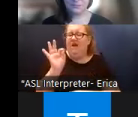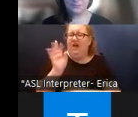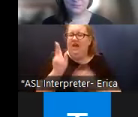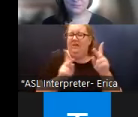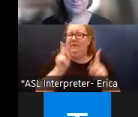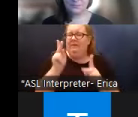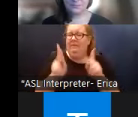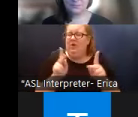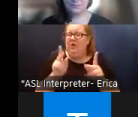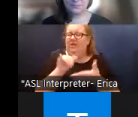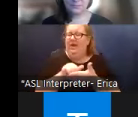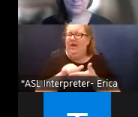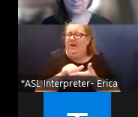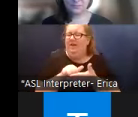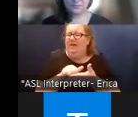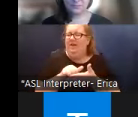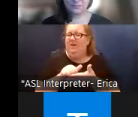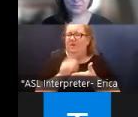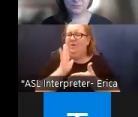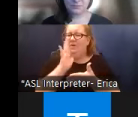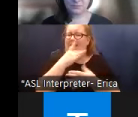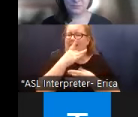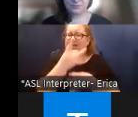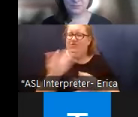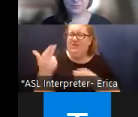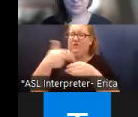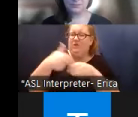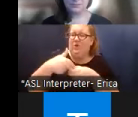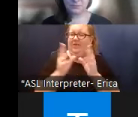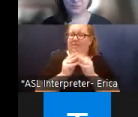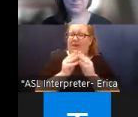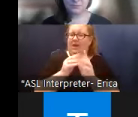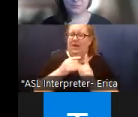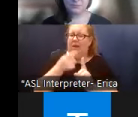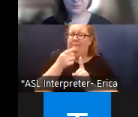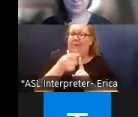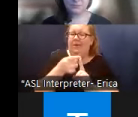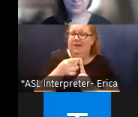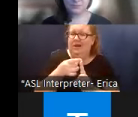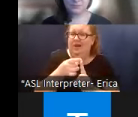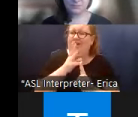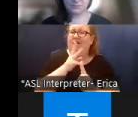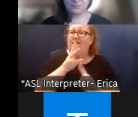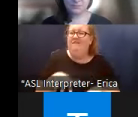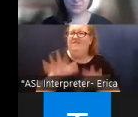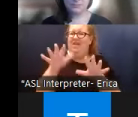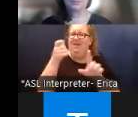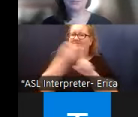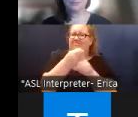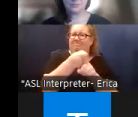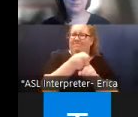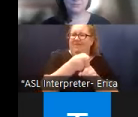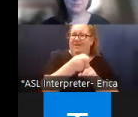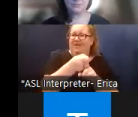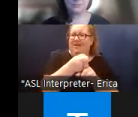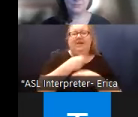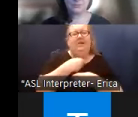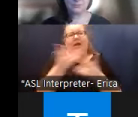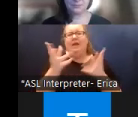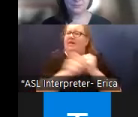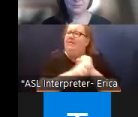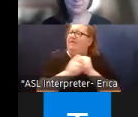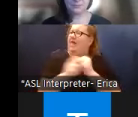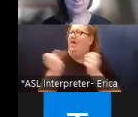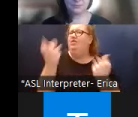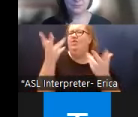people that would be interested in joining the meeting up until there was a flooding. Like I've given out the flyer so many